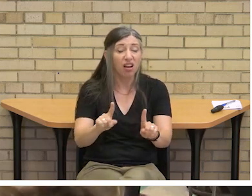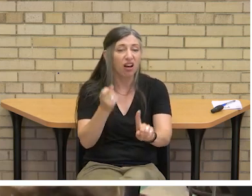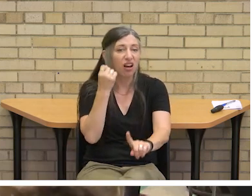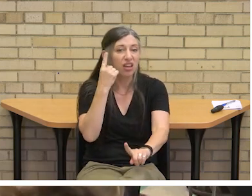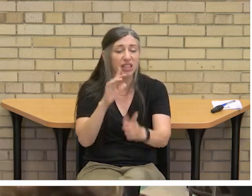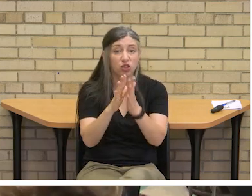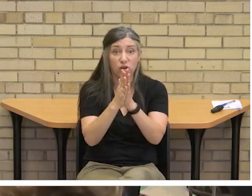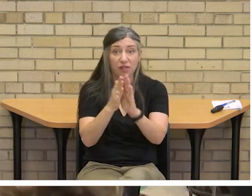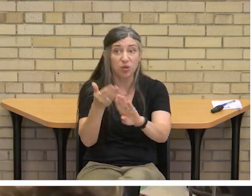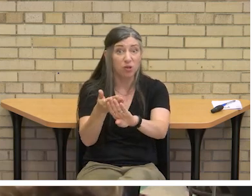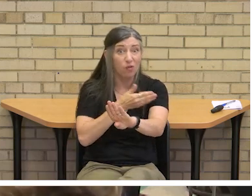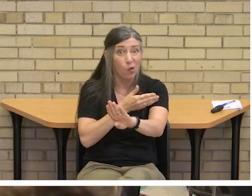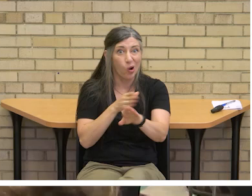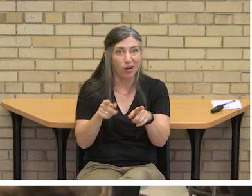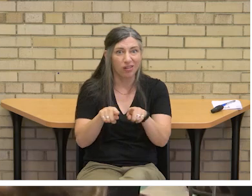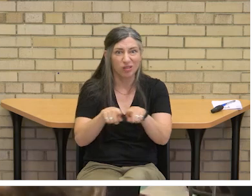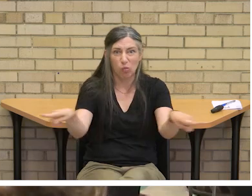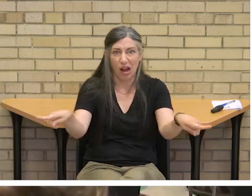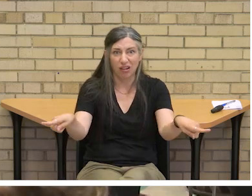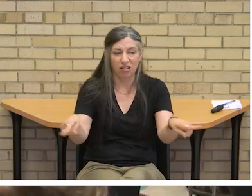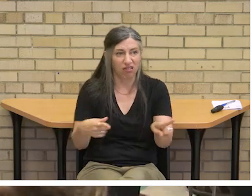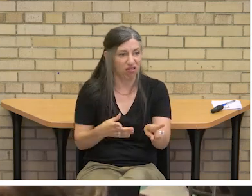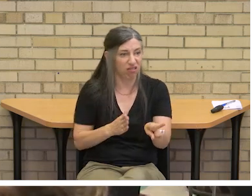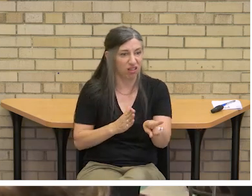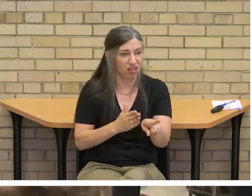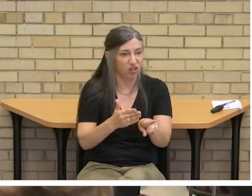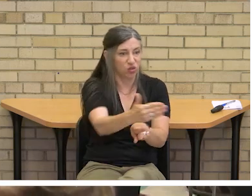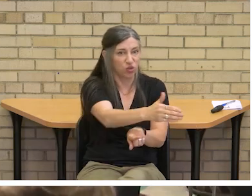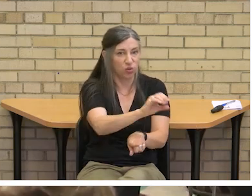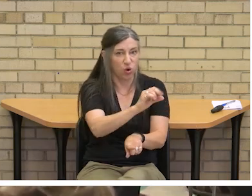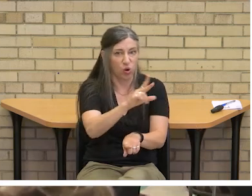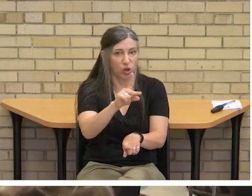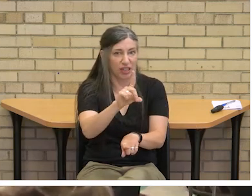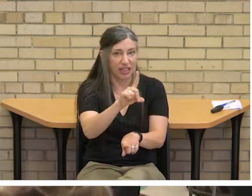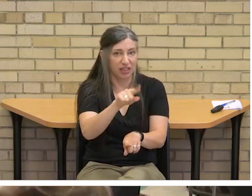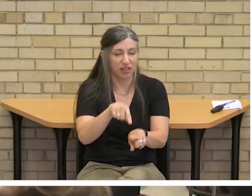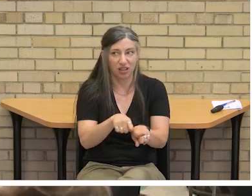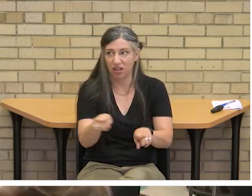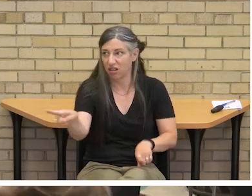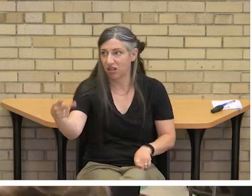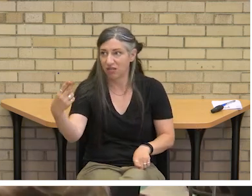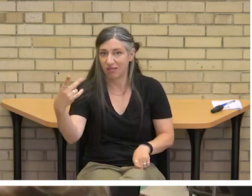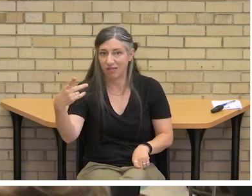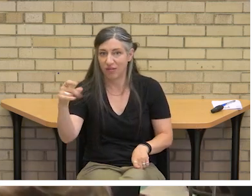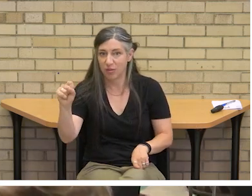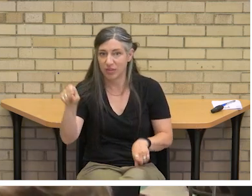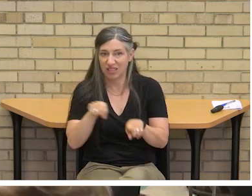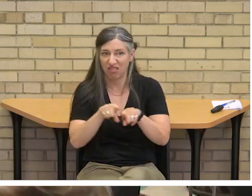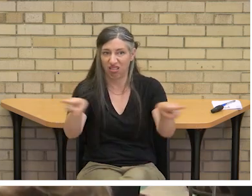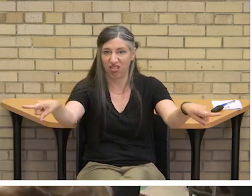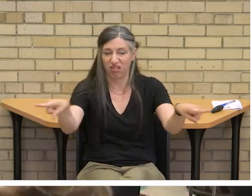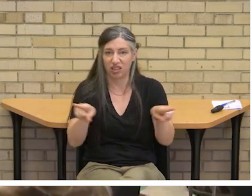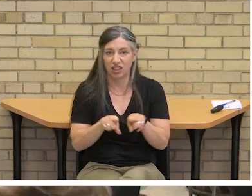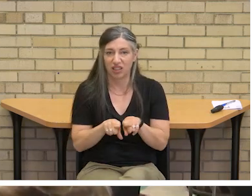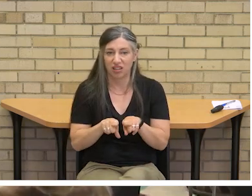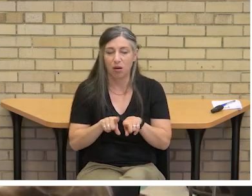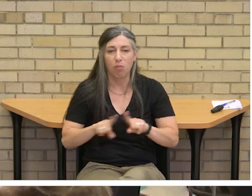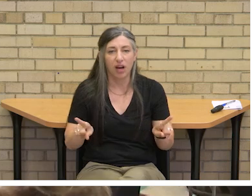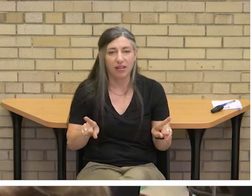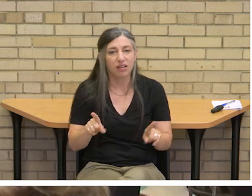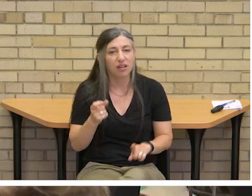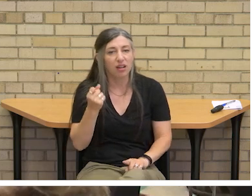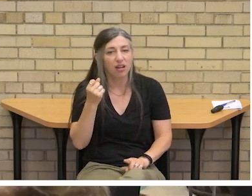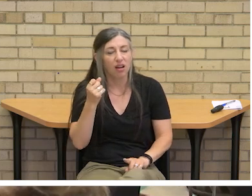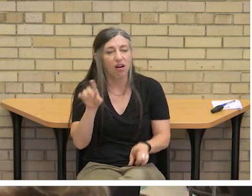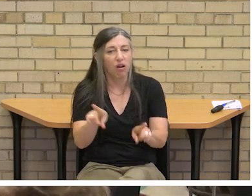traffic beforehand, 1 lane Oakland, 1 lane, like I said, 1 lane towards Phipps and 1 lane towards town. But the